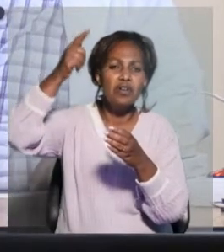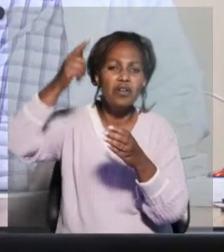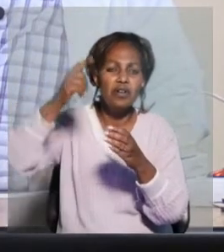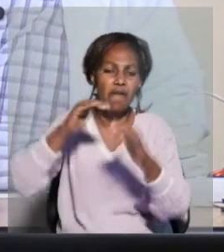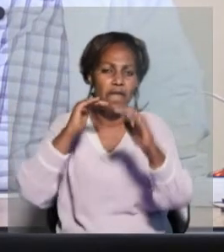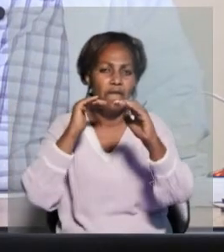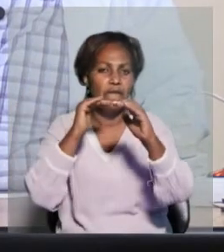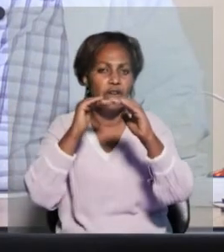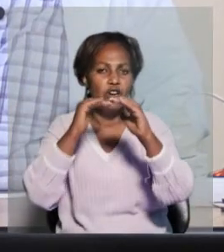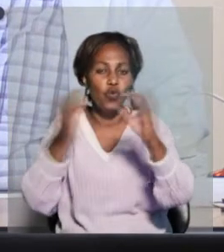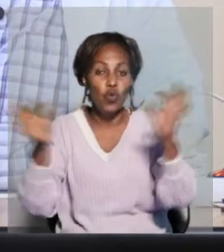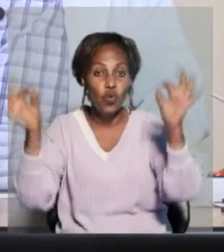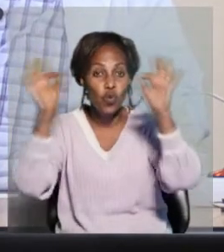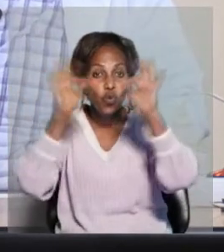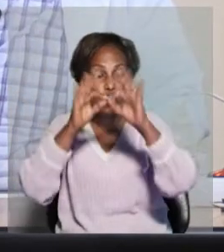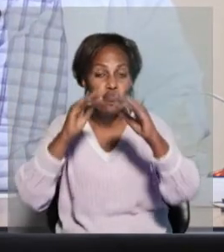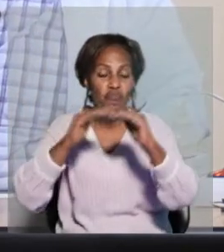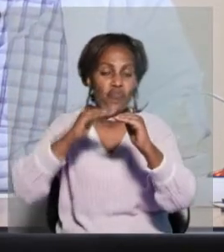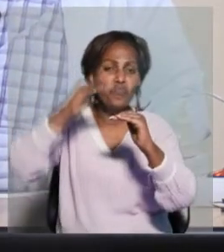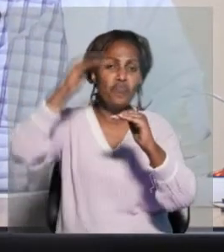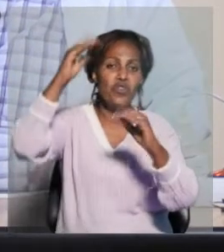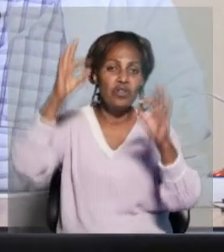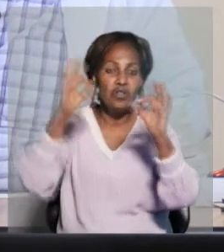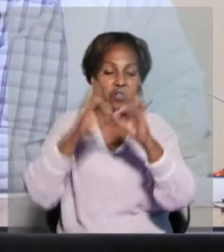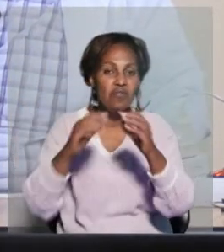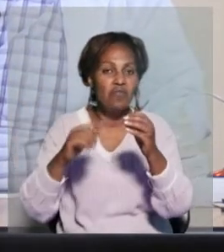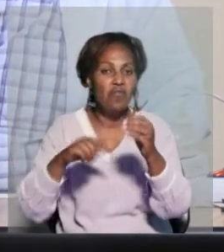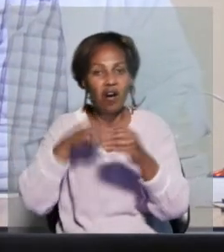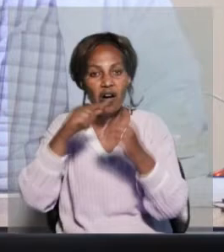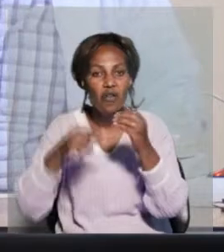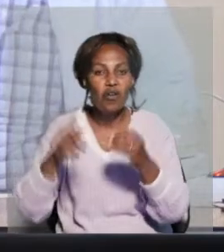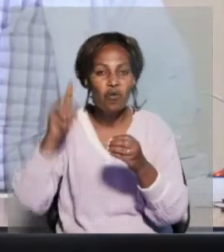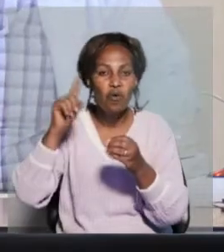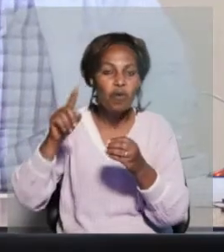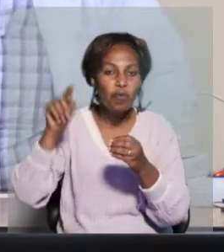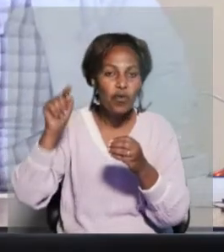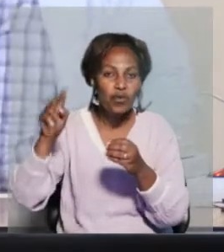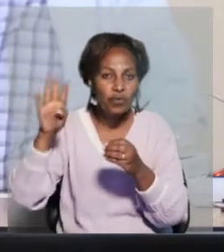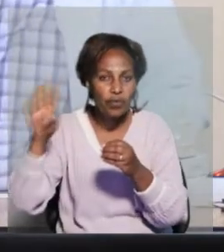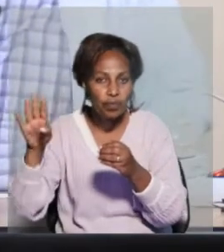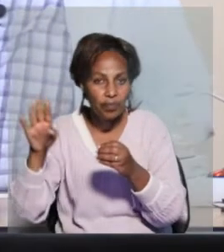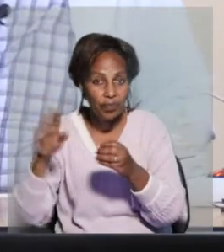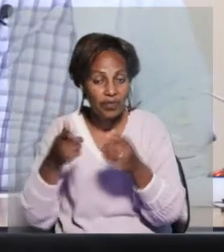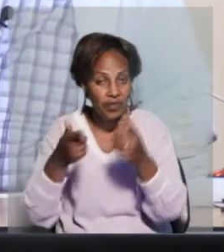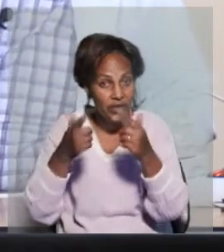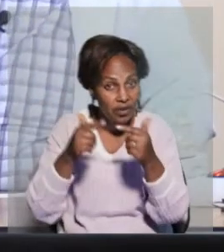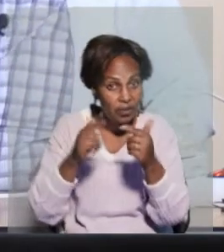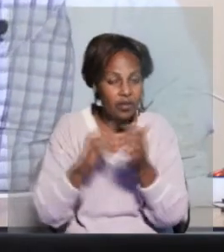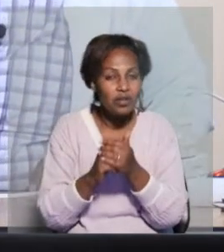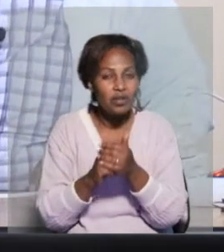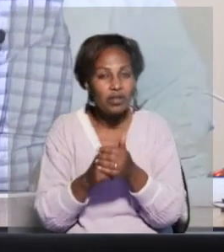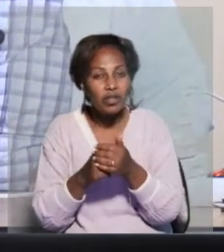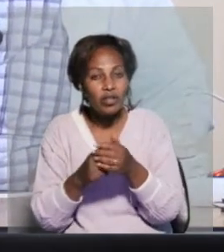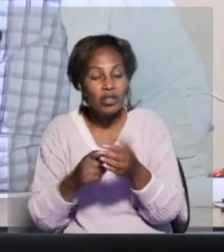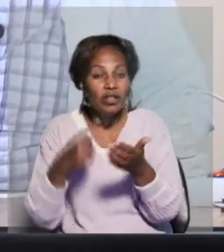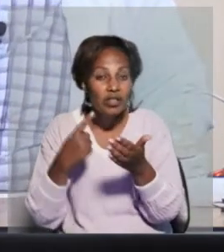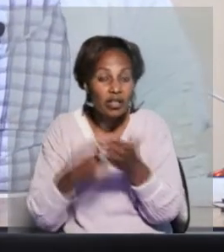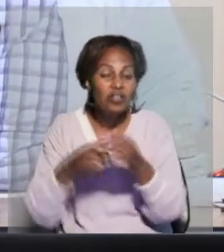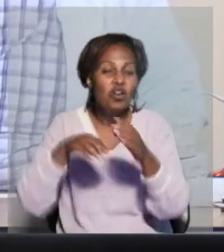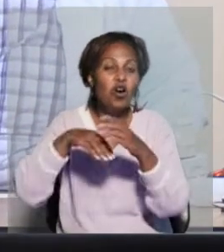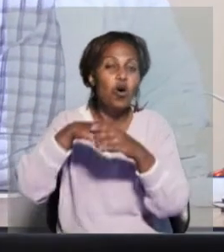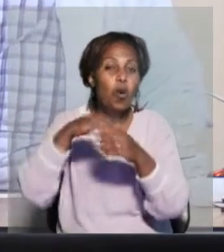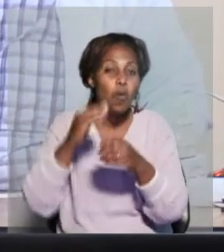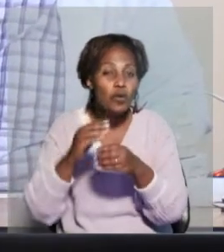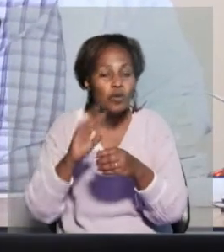it's stabilizing around 1.4. Yeah. Now, that is about the output of